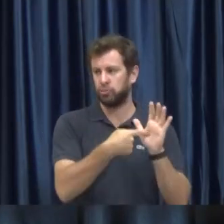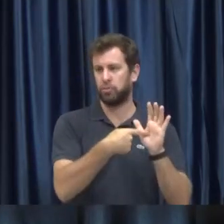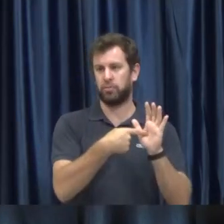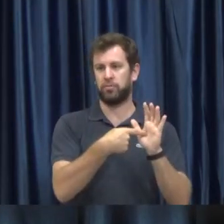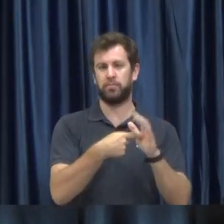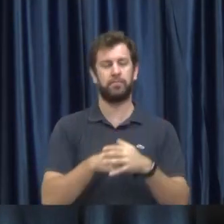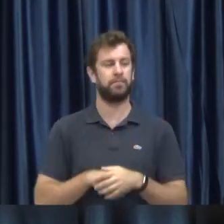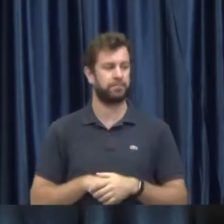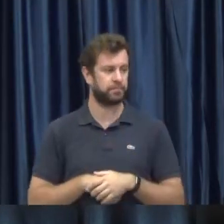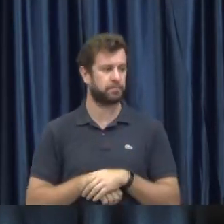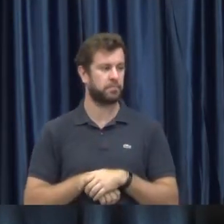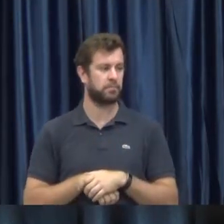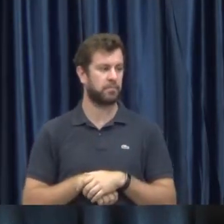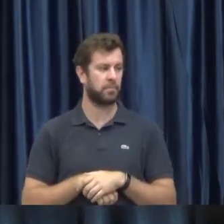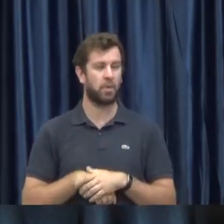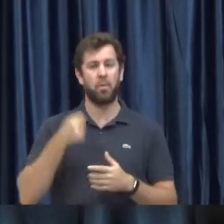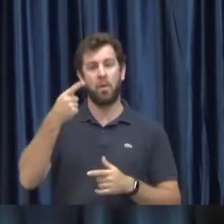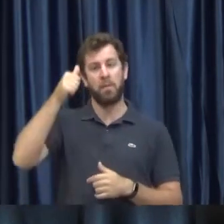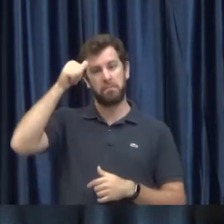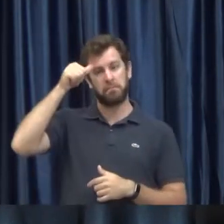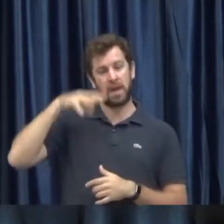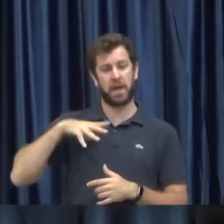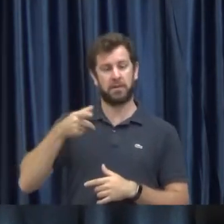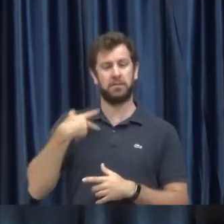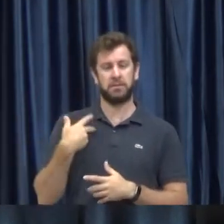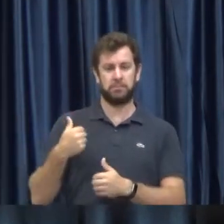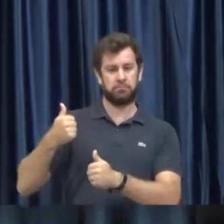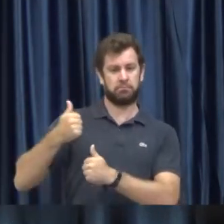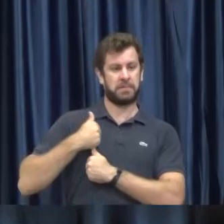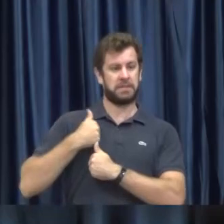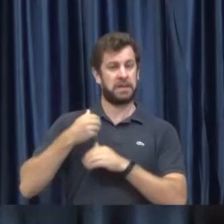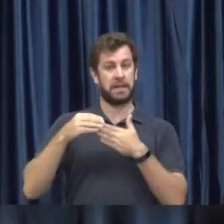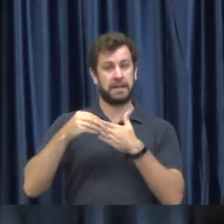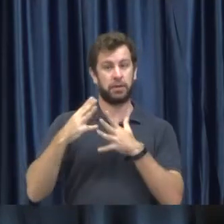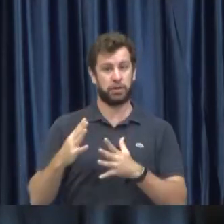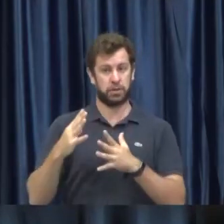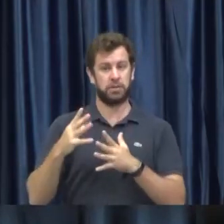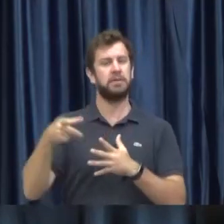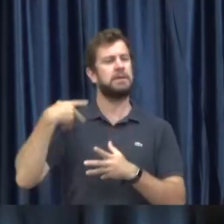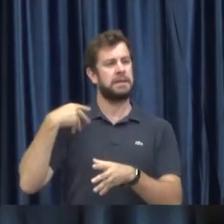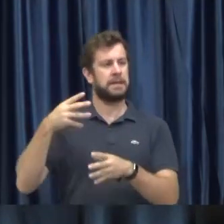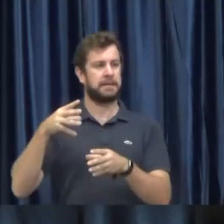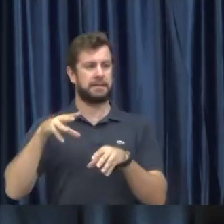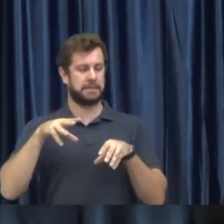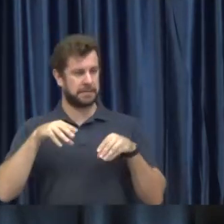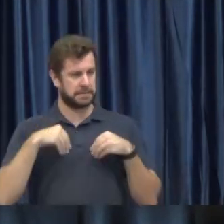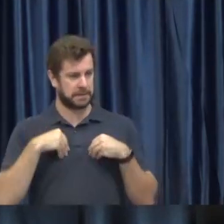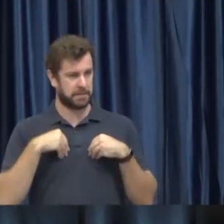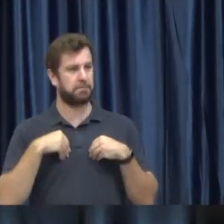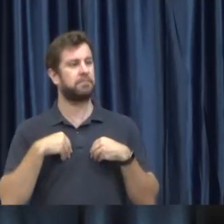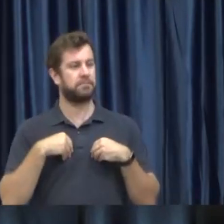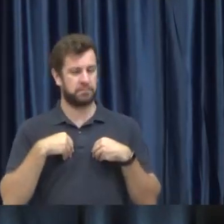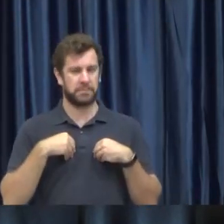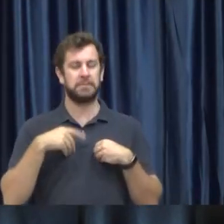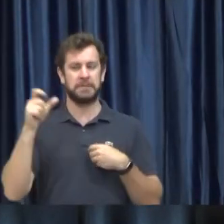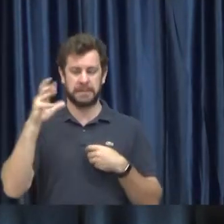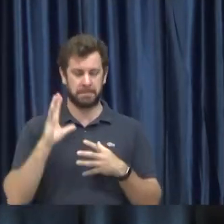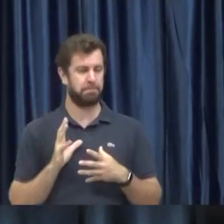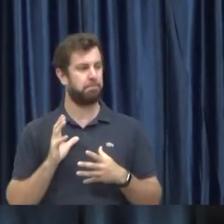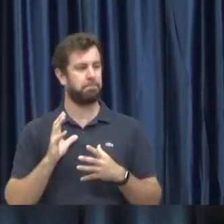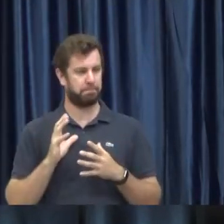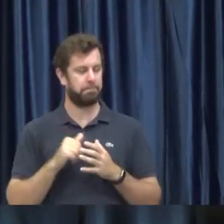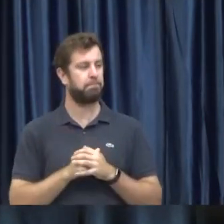history, he accepted Islam near the end of the life of the Prophet, peace be upon him. He did